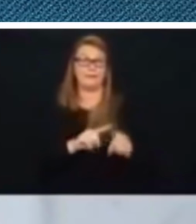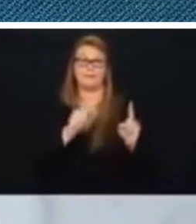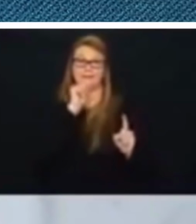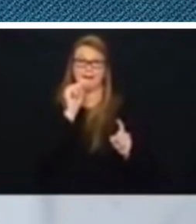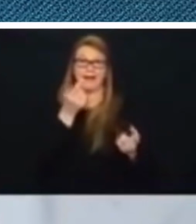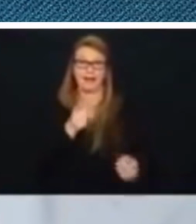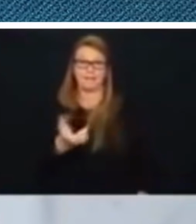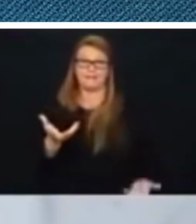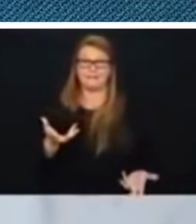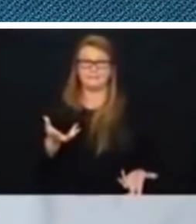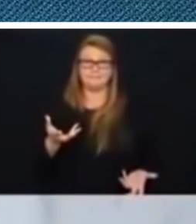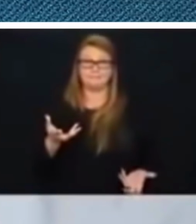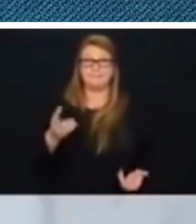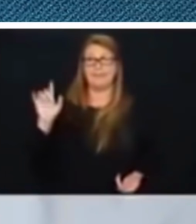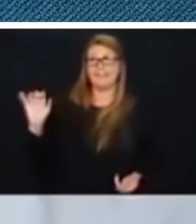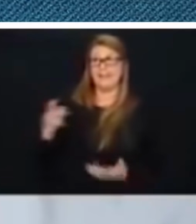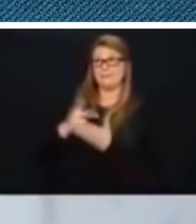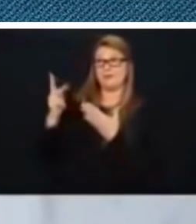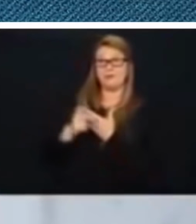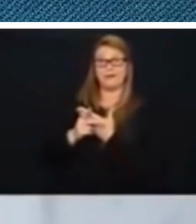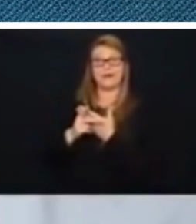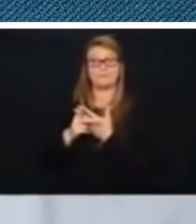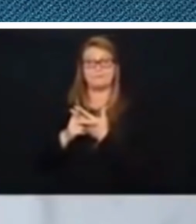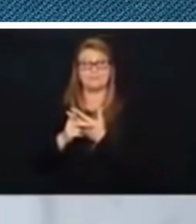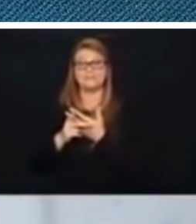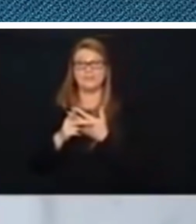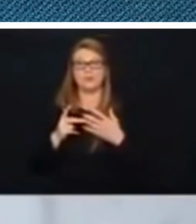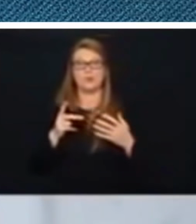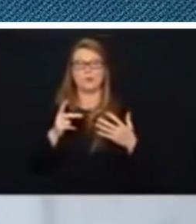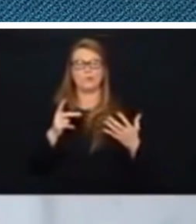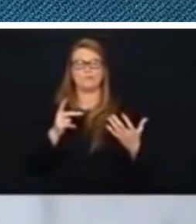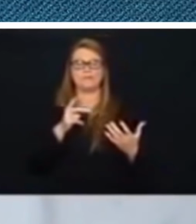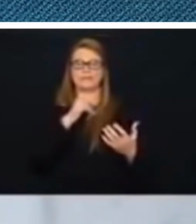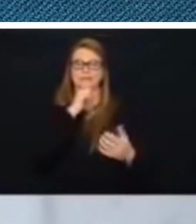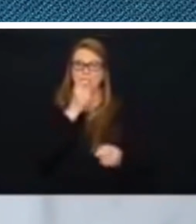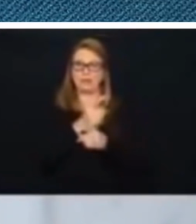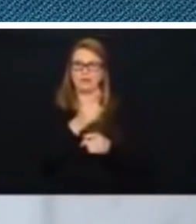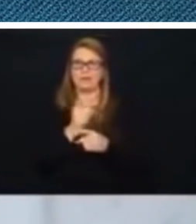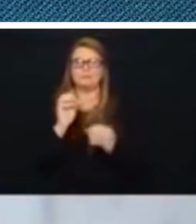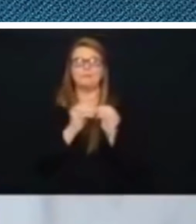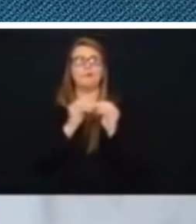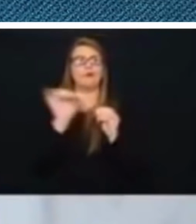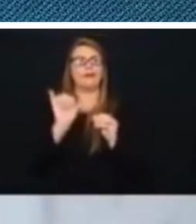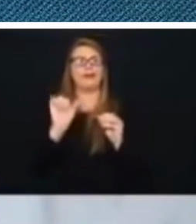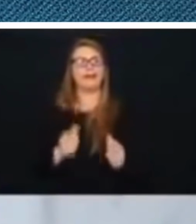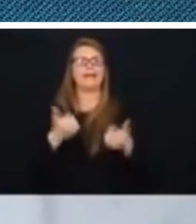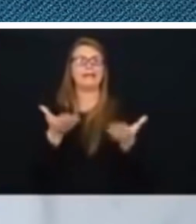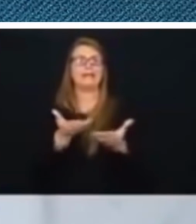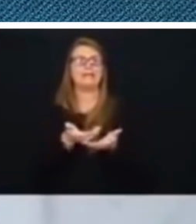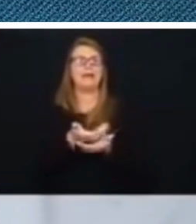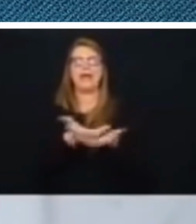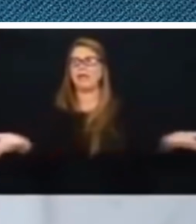that, did they? They came with a program, really and true, that was inflated beyond belief. It was a giveaway program. It was a program that hurt